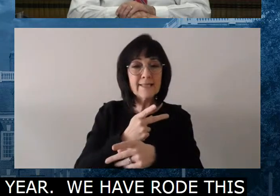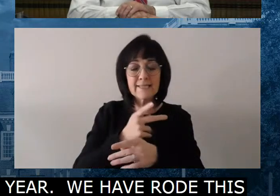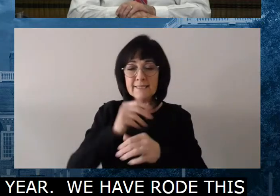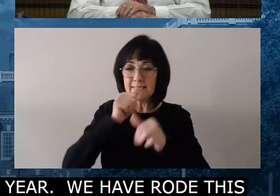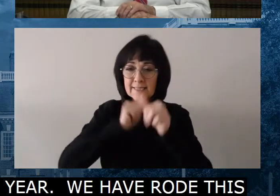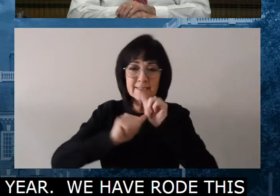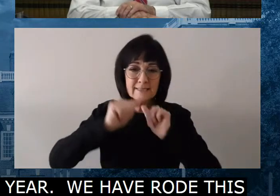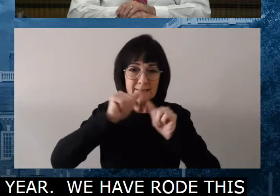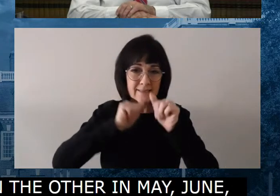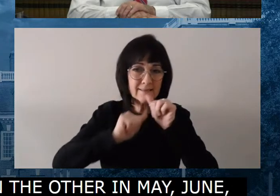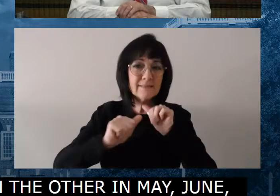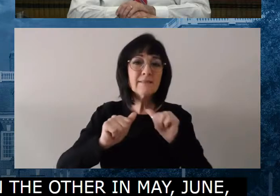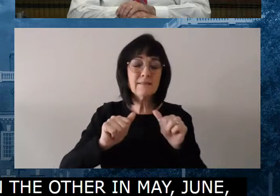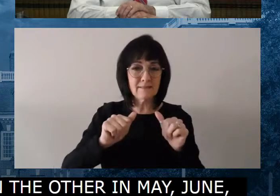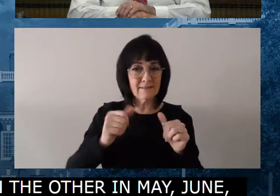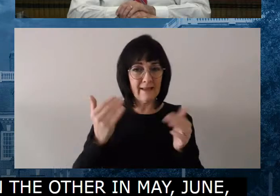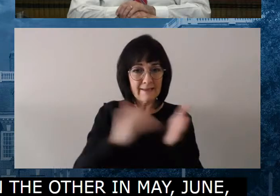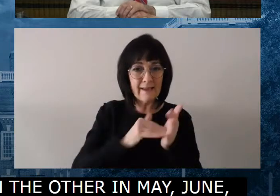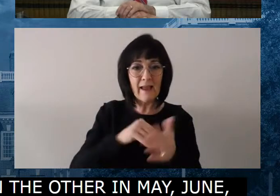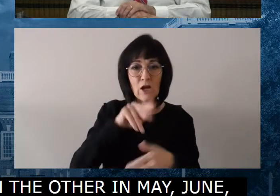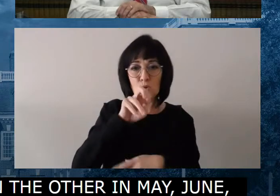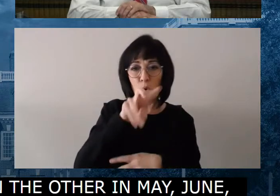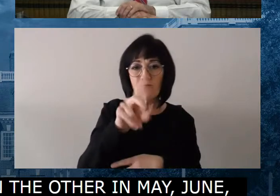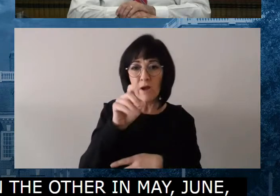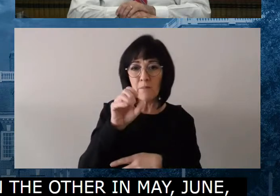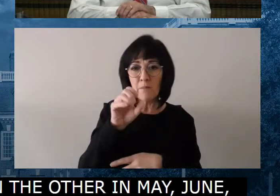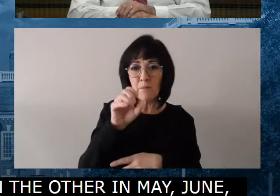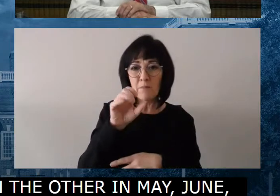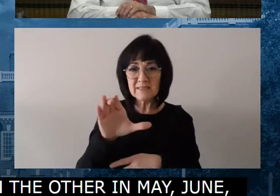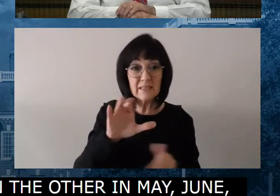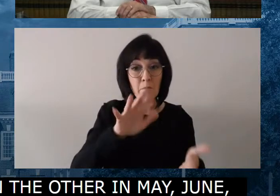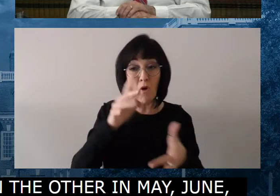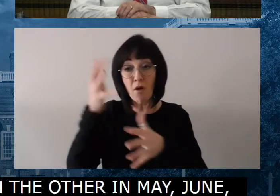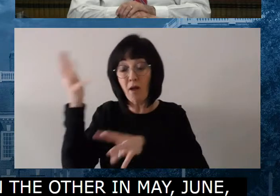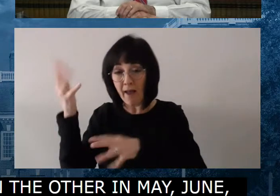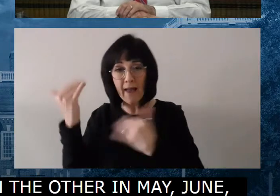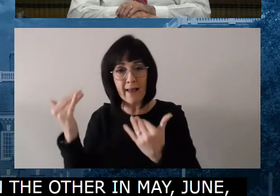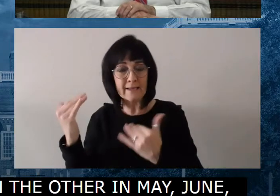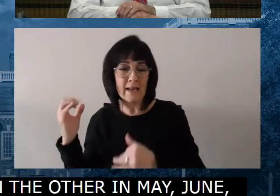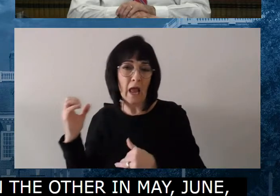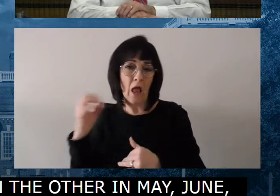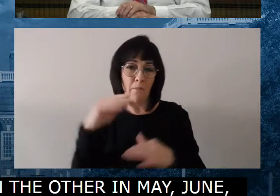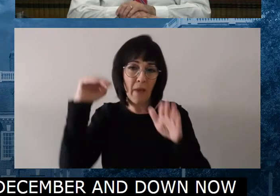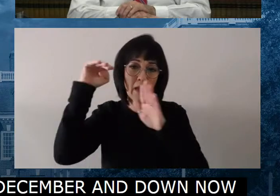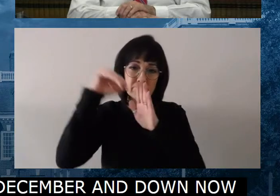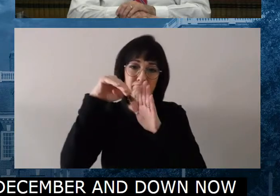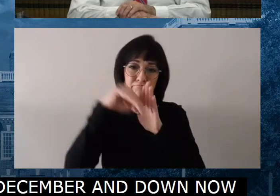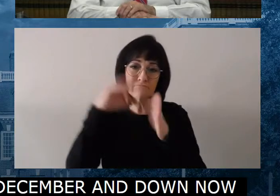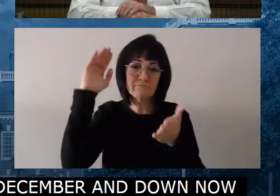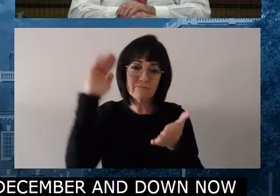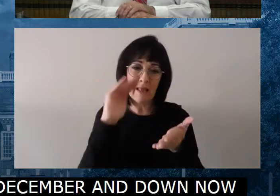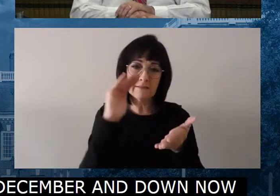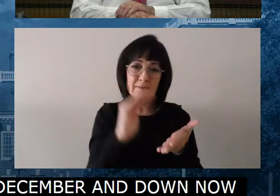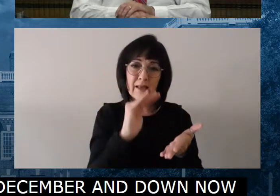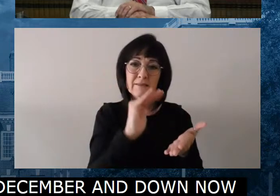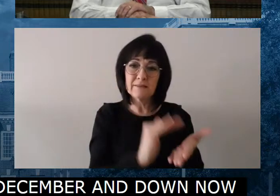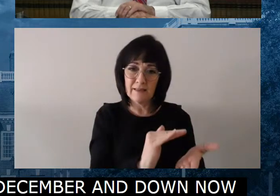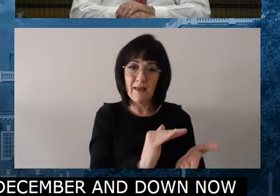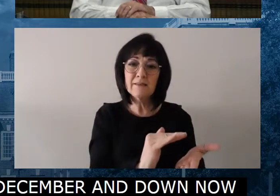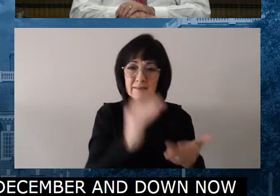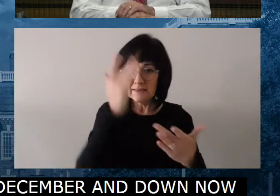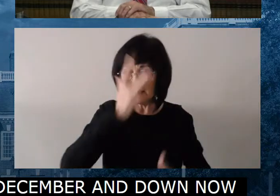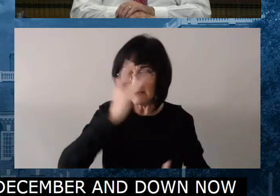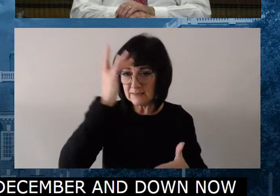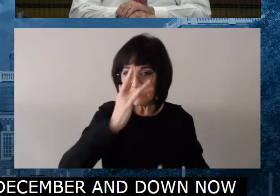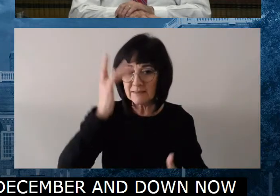and December, down now in February and March, and we want to keep it going down. We've got a little bit of an uptick now after